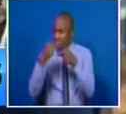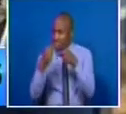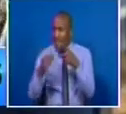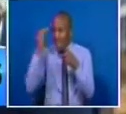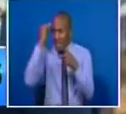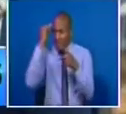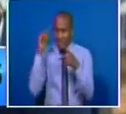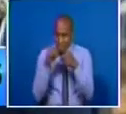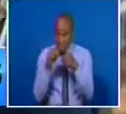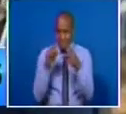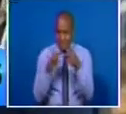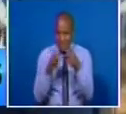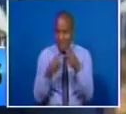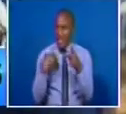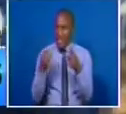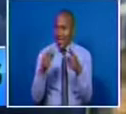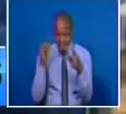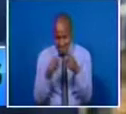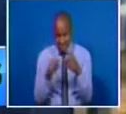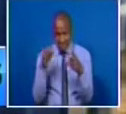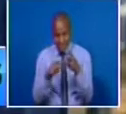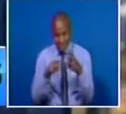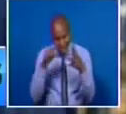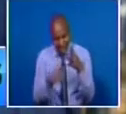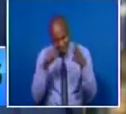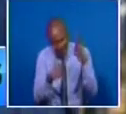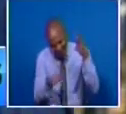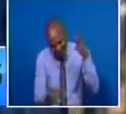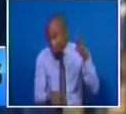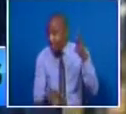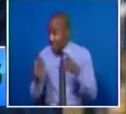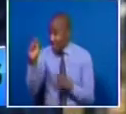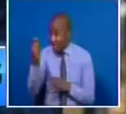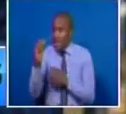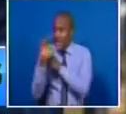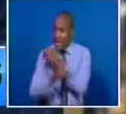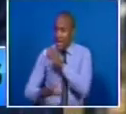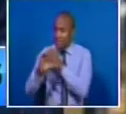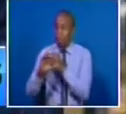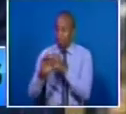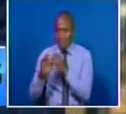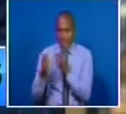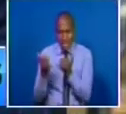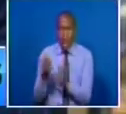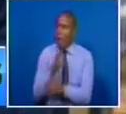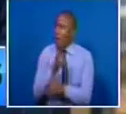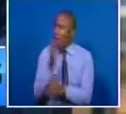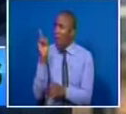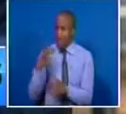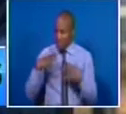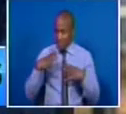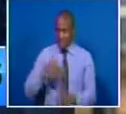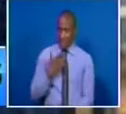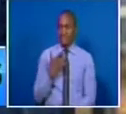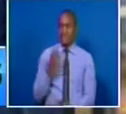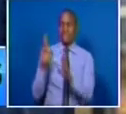education, this is what I'm going to do for health. You know, Kenya is a country that is at a place where we all feel like we